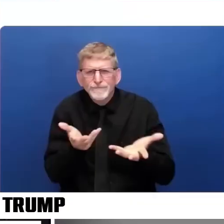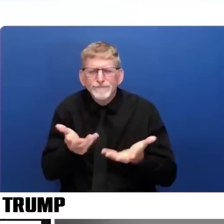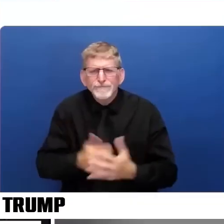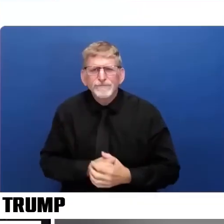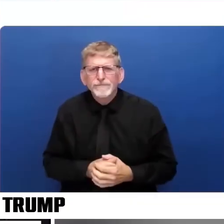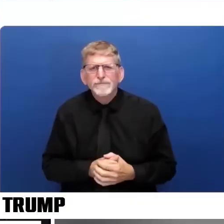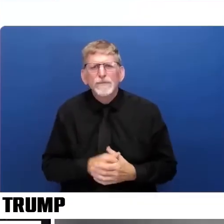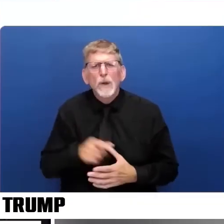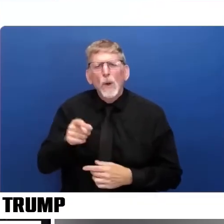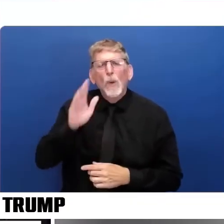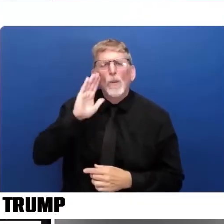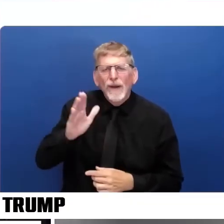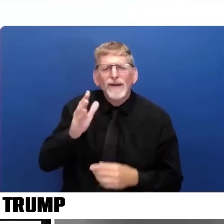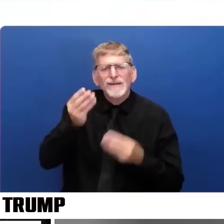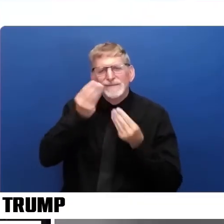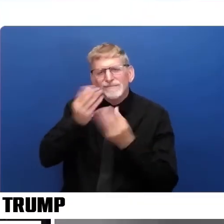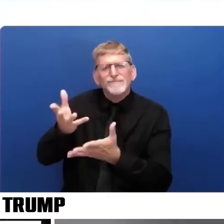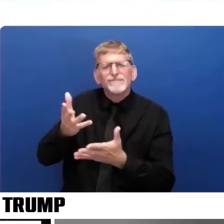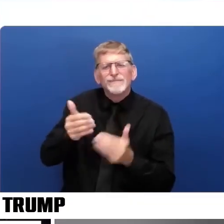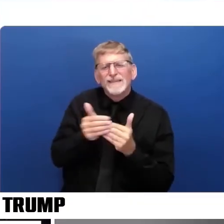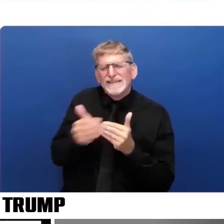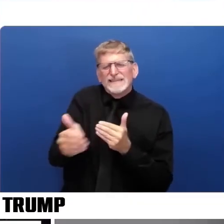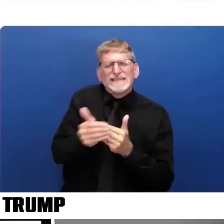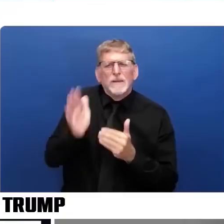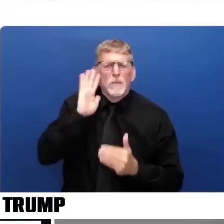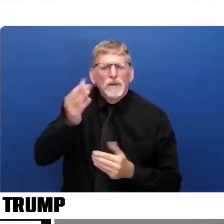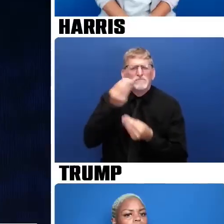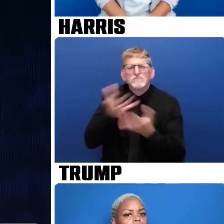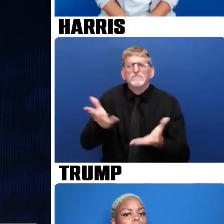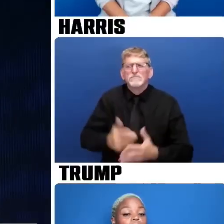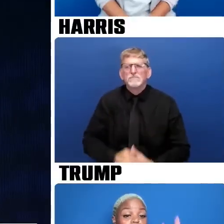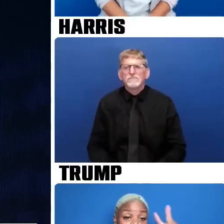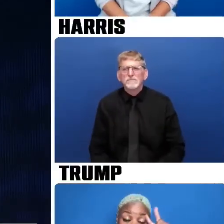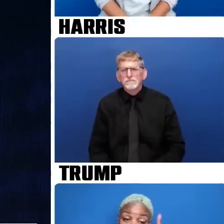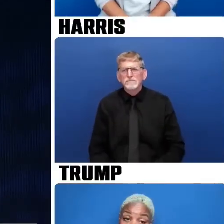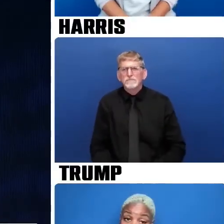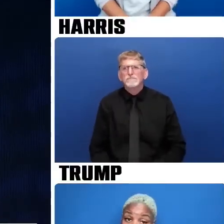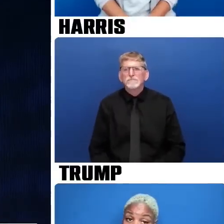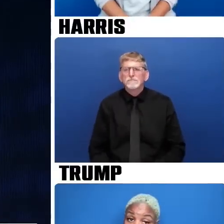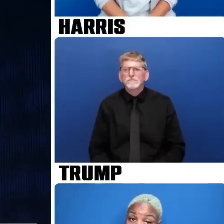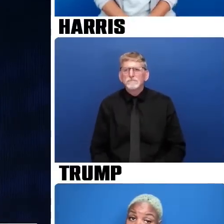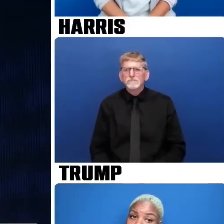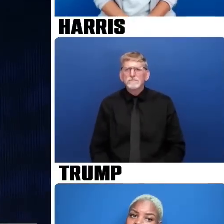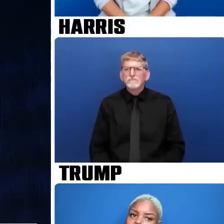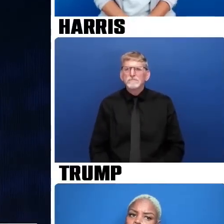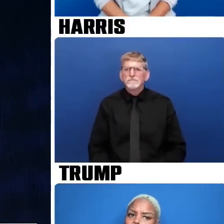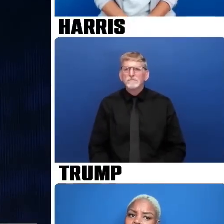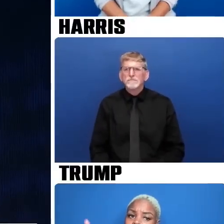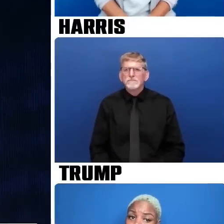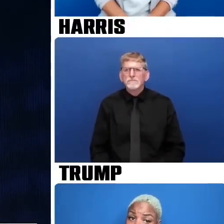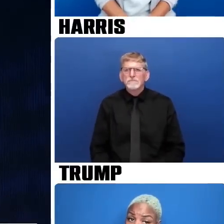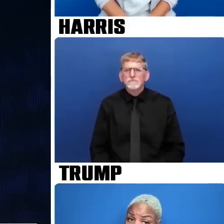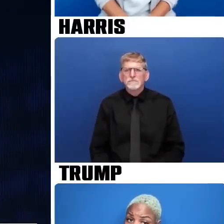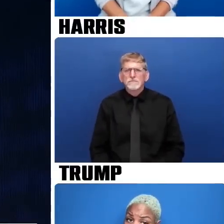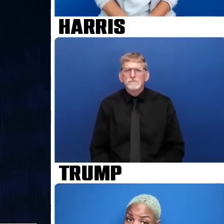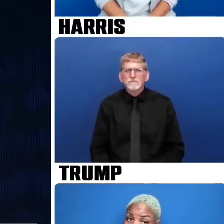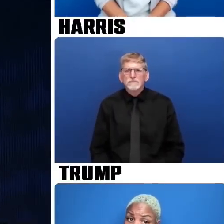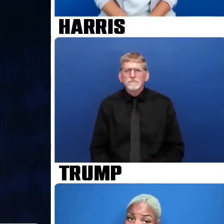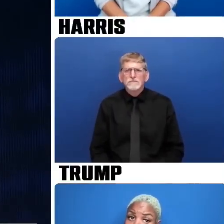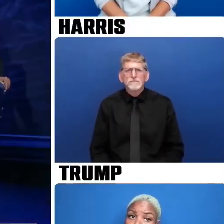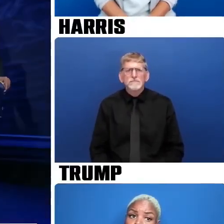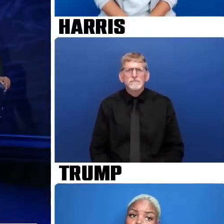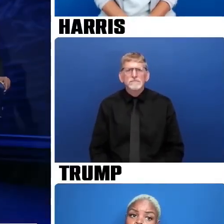about it in the not-too-distant future. Vice President Harris, in 2017, you supported Bernie Sanders' proposal to do away with private insurance and